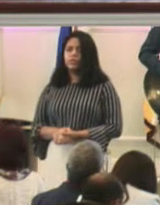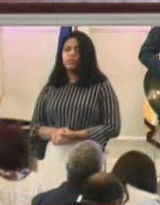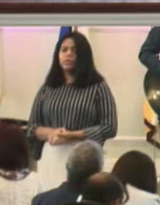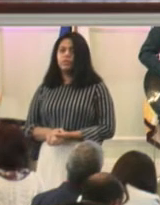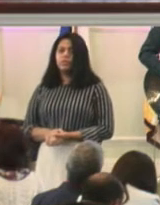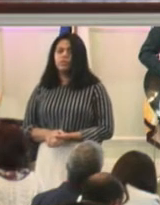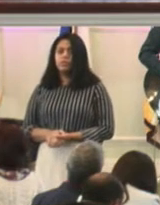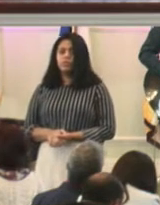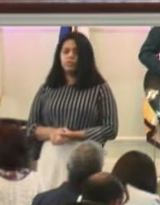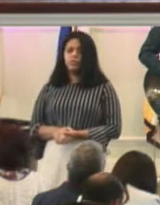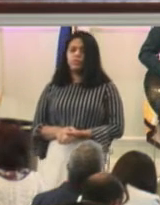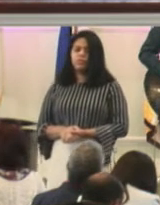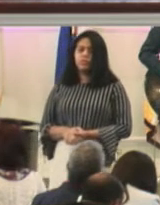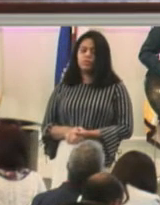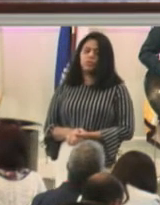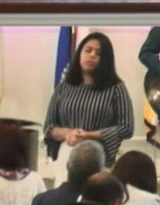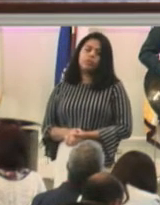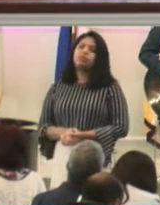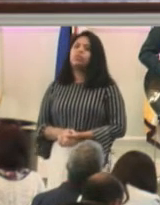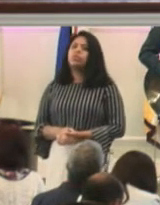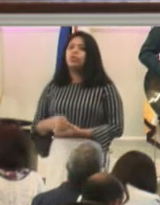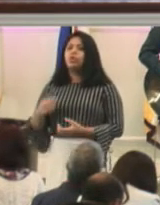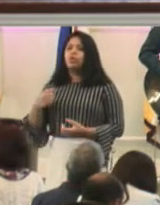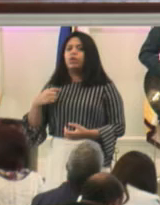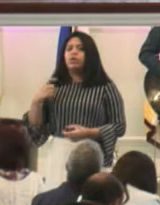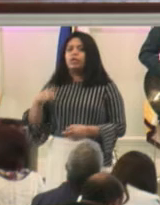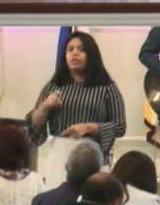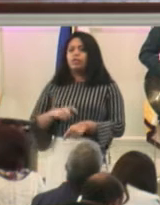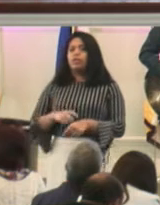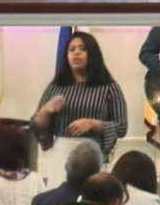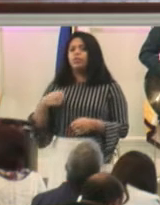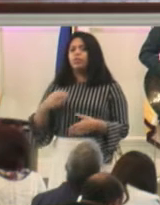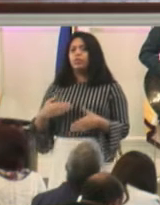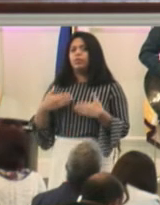we bring all voices to you.